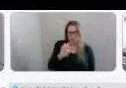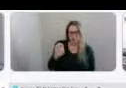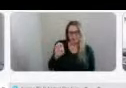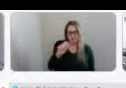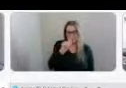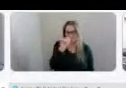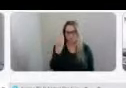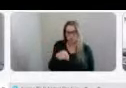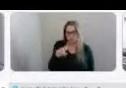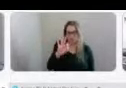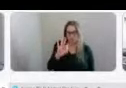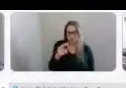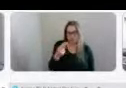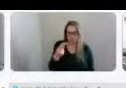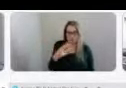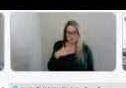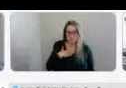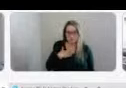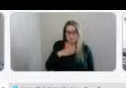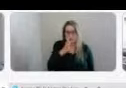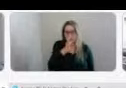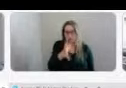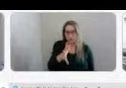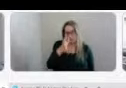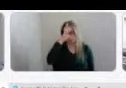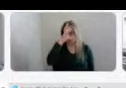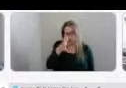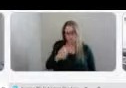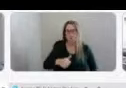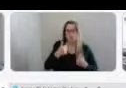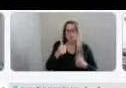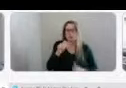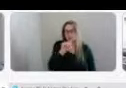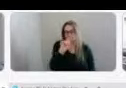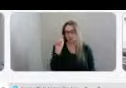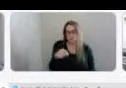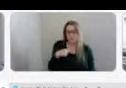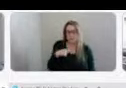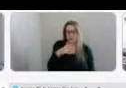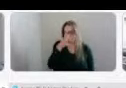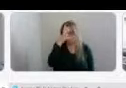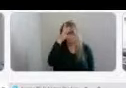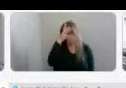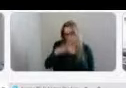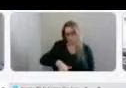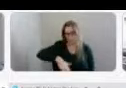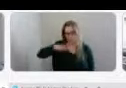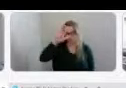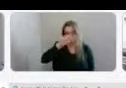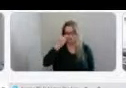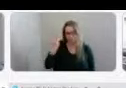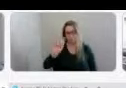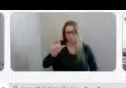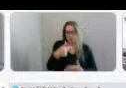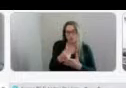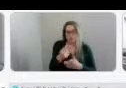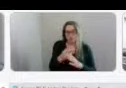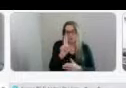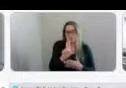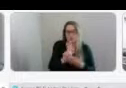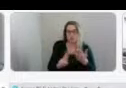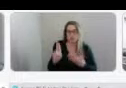foothills my grandparents lived here in tucson my father grew up in tucson graduated from the university of